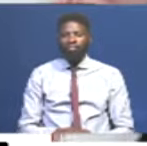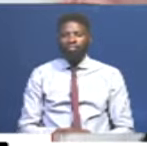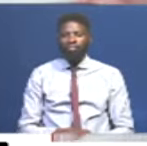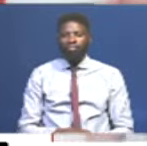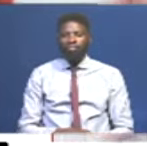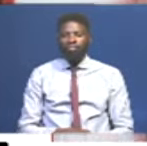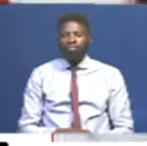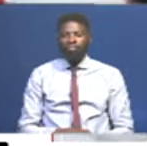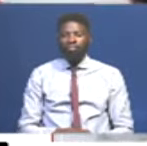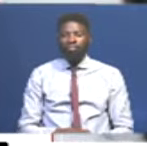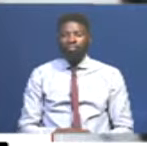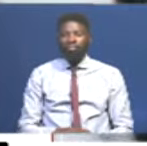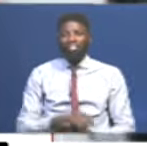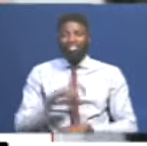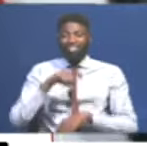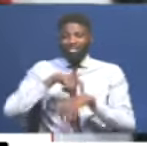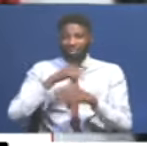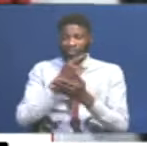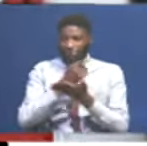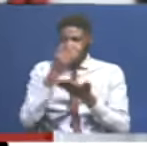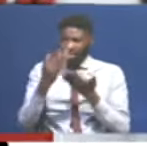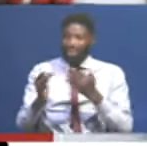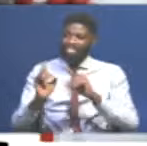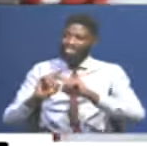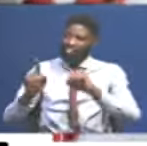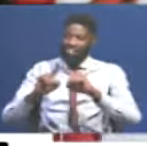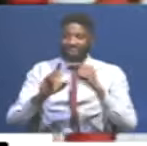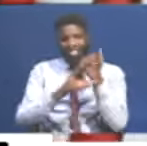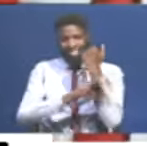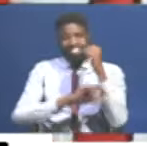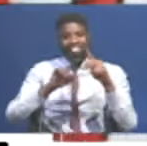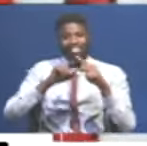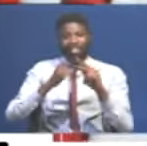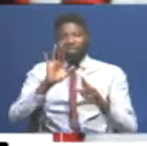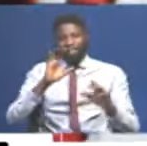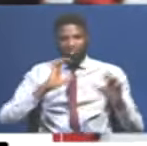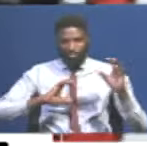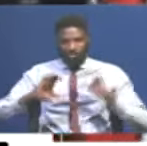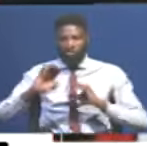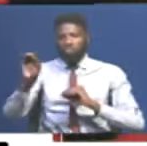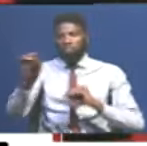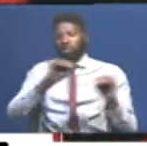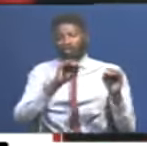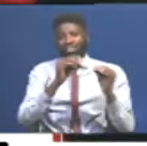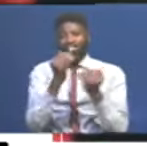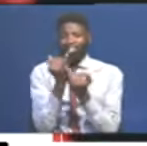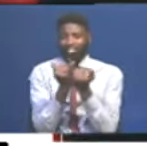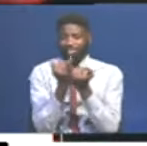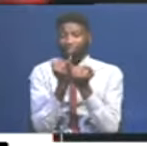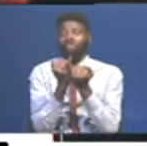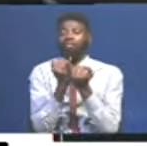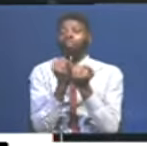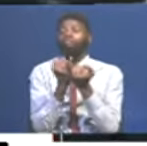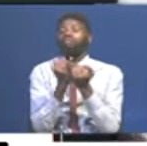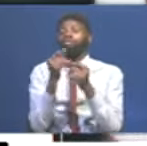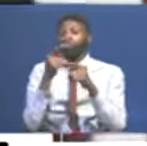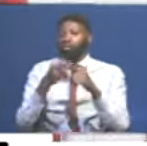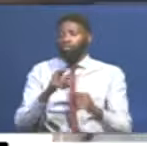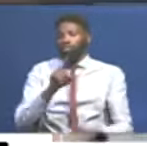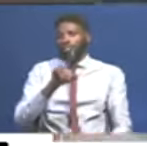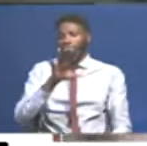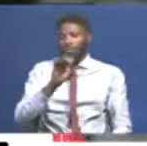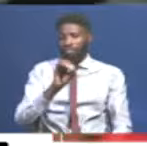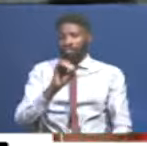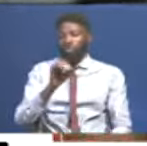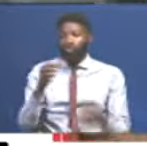+254 114 757 002. Over the weekend, several countries began evacuating their citizens. On Saturday, a total of 150 diplomats and their families